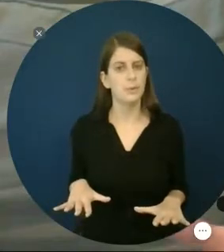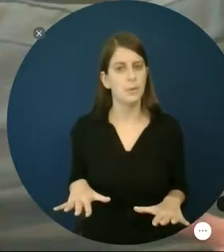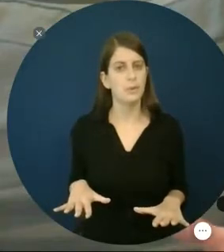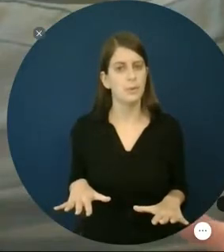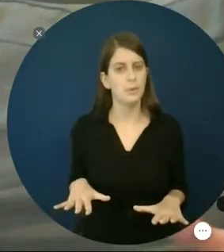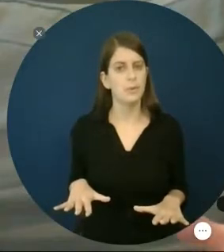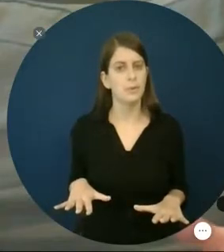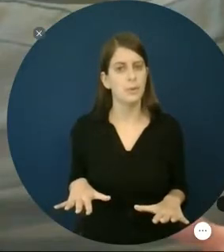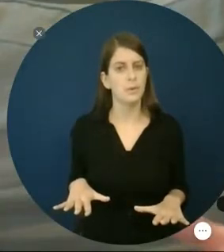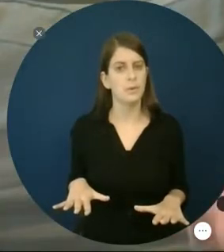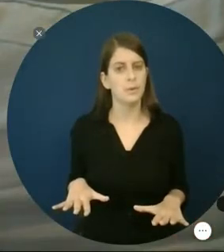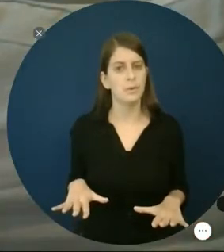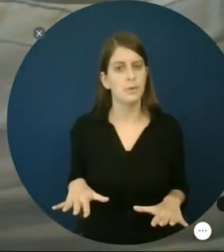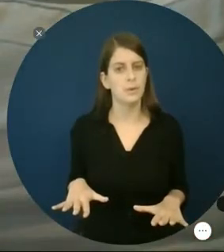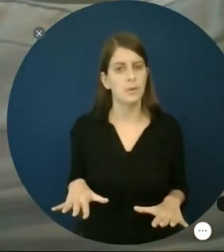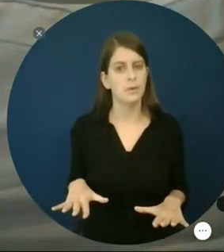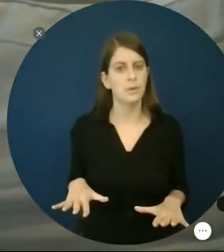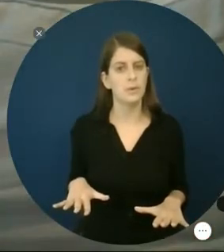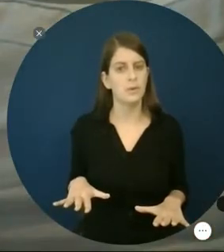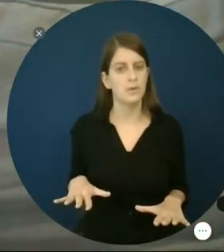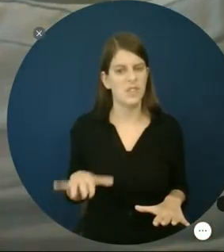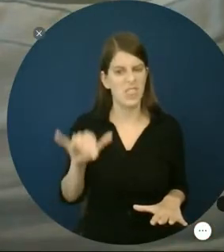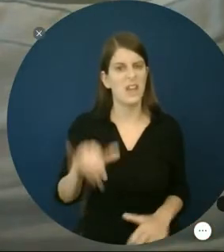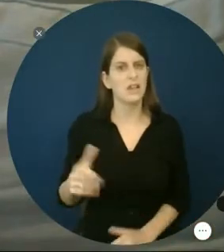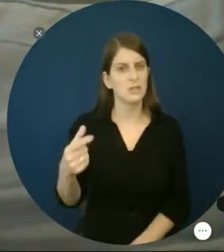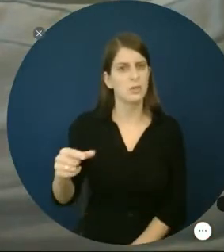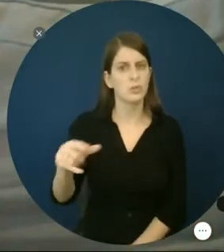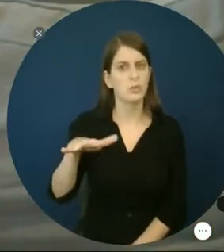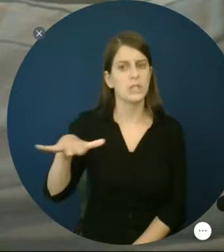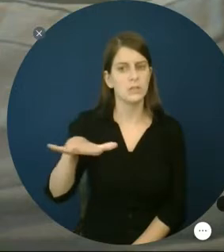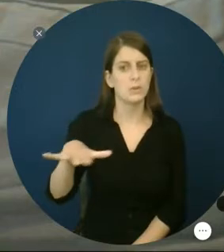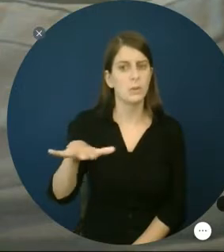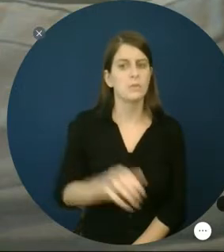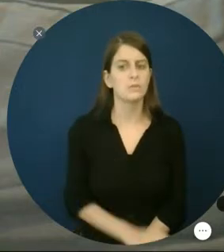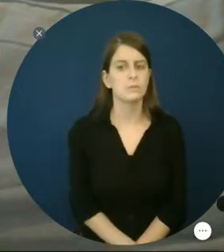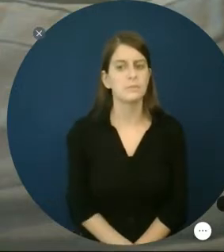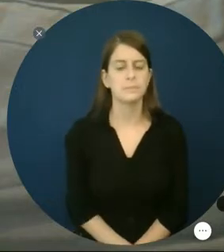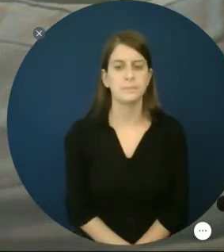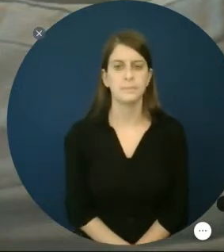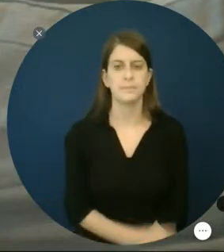what those feelings in the green zone tend to feel like.